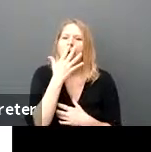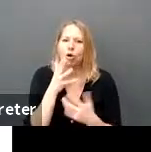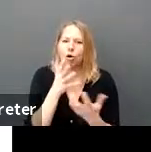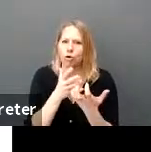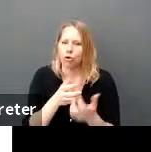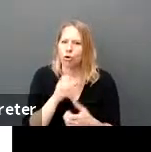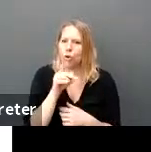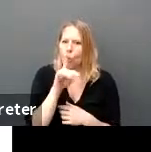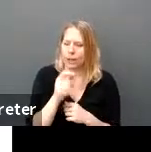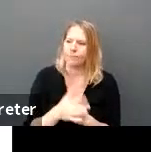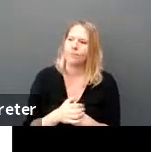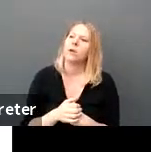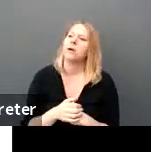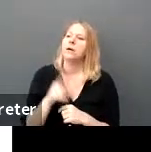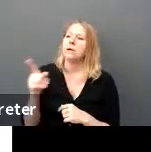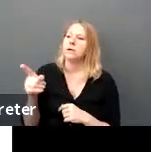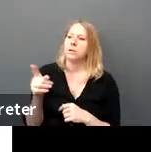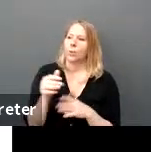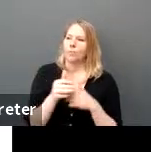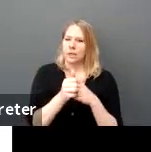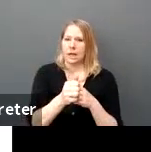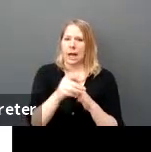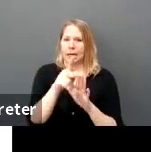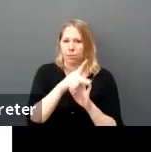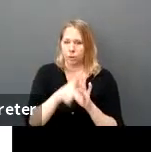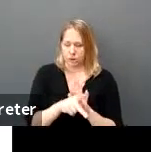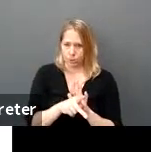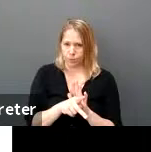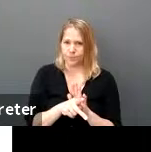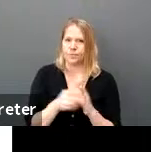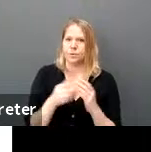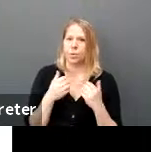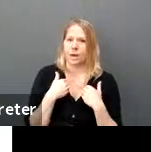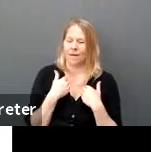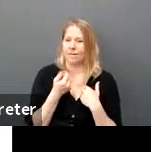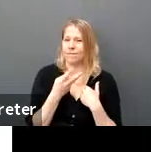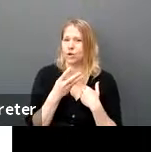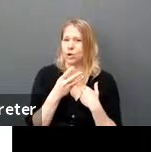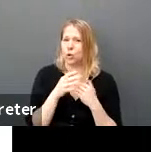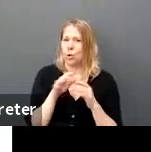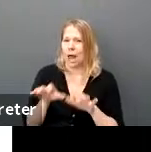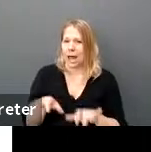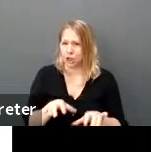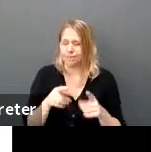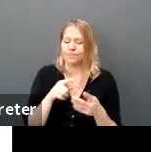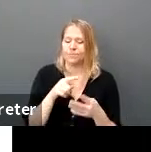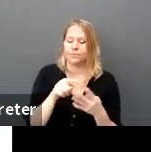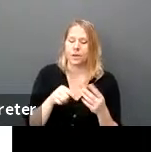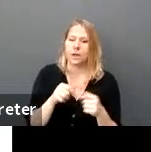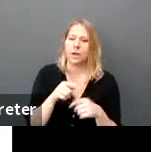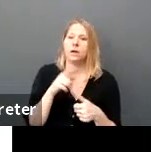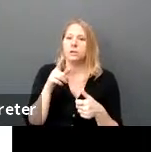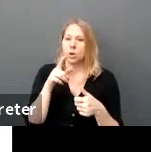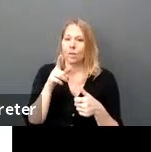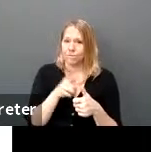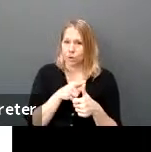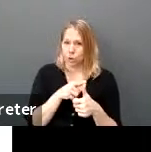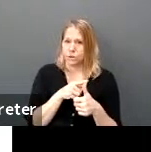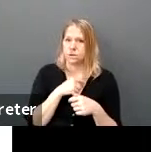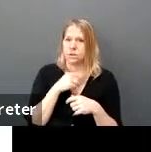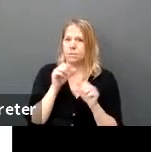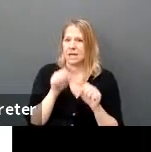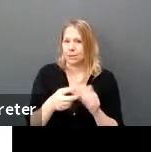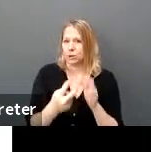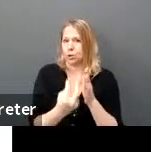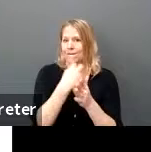this guiding principle, we have a few action items. So the first one is being able to review